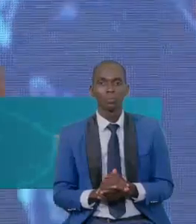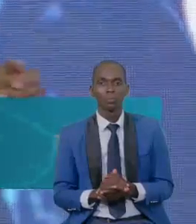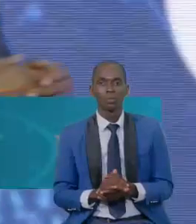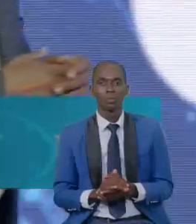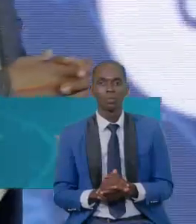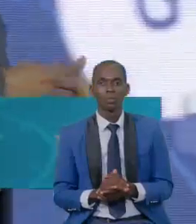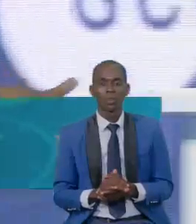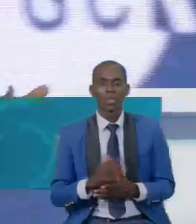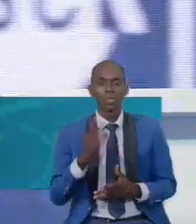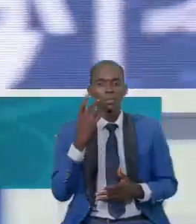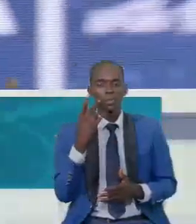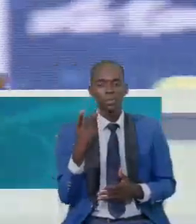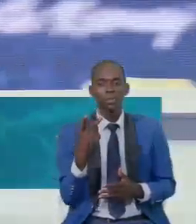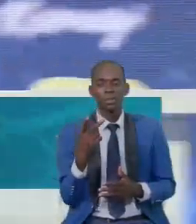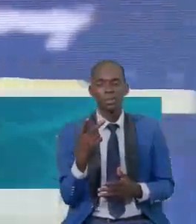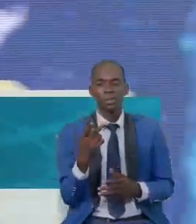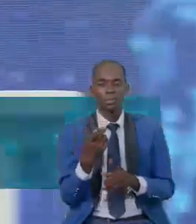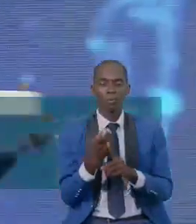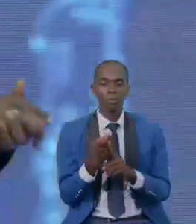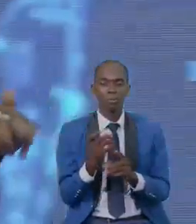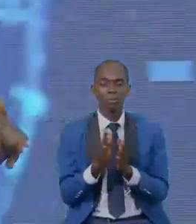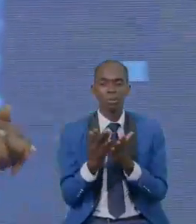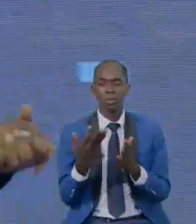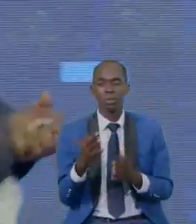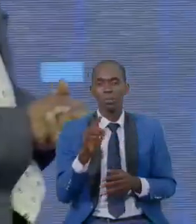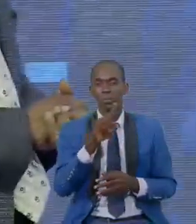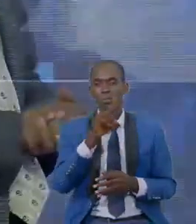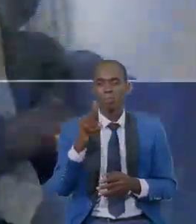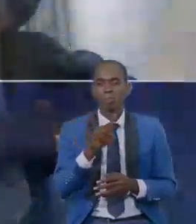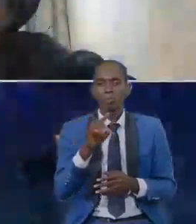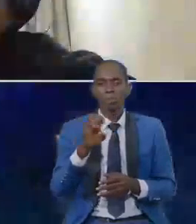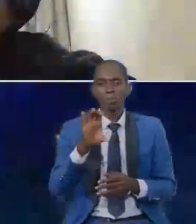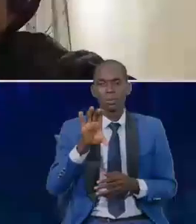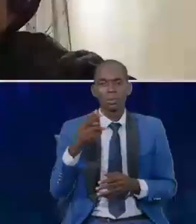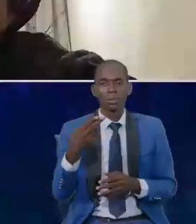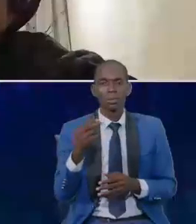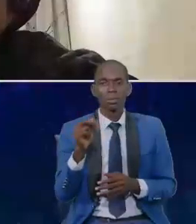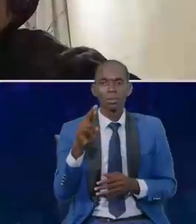Look at Zechariah chapter 9, verse 9.